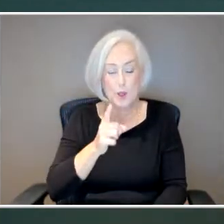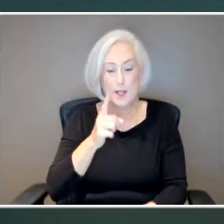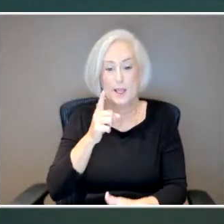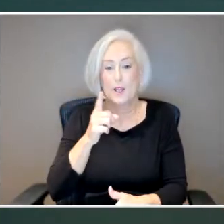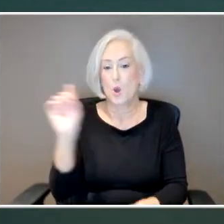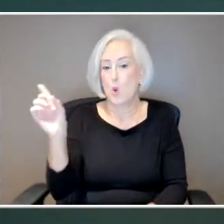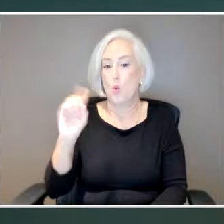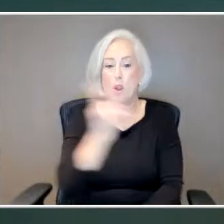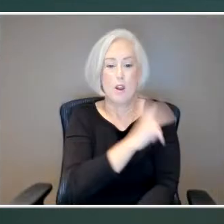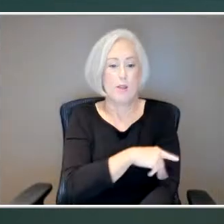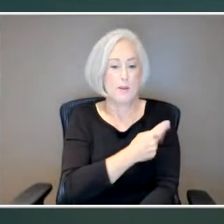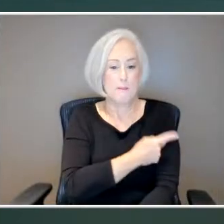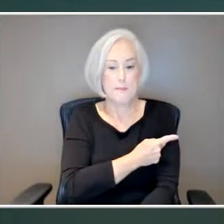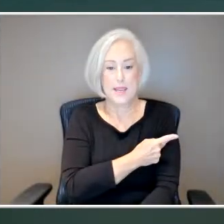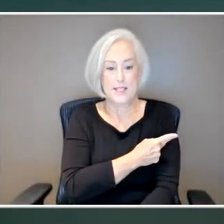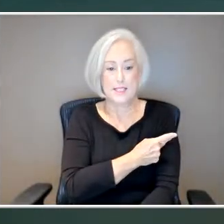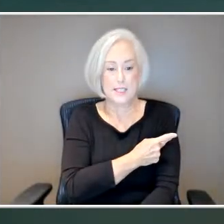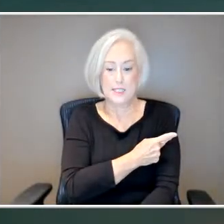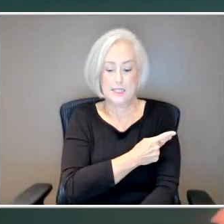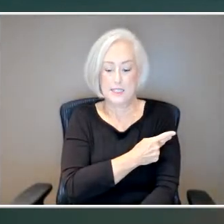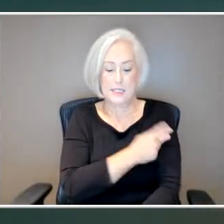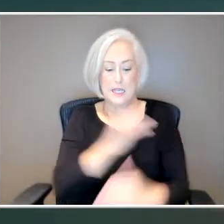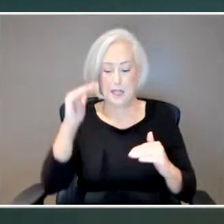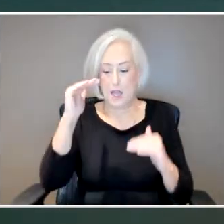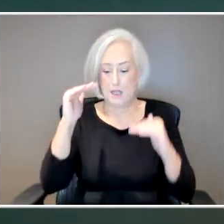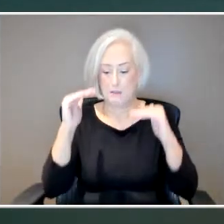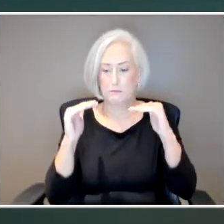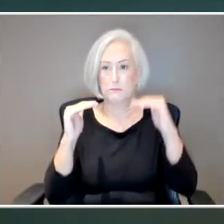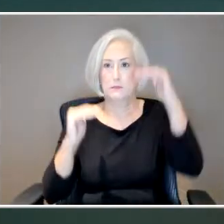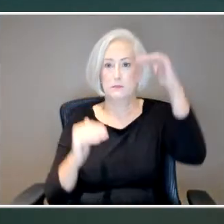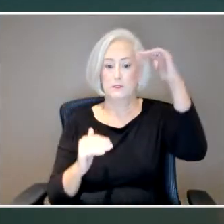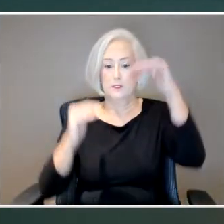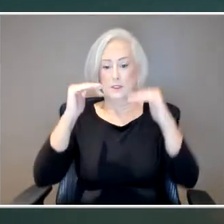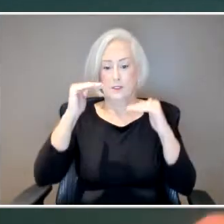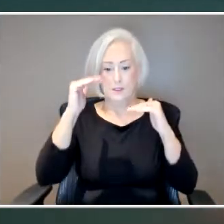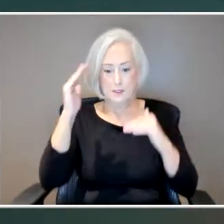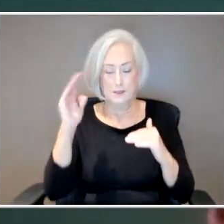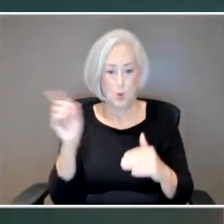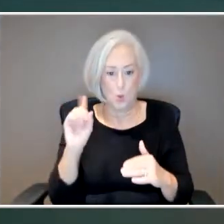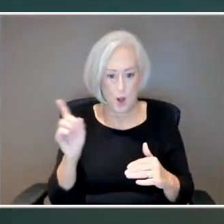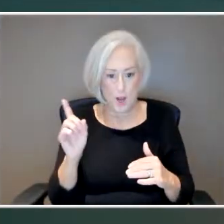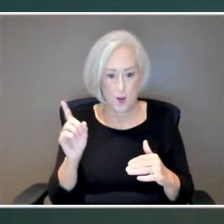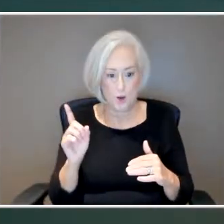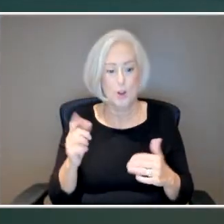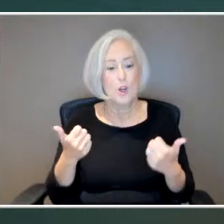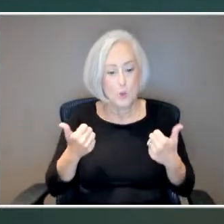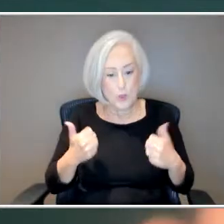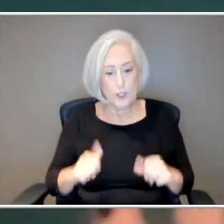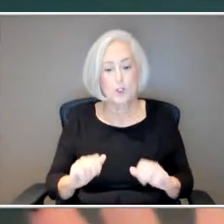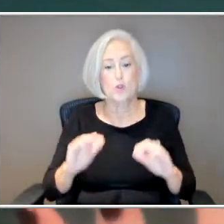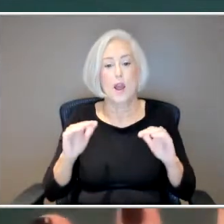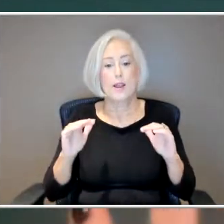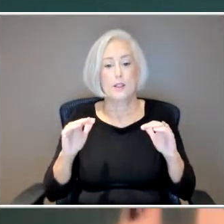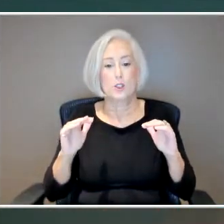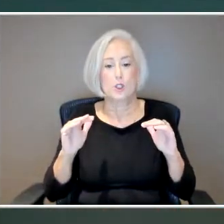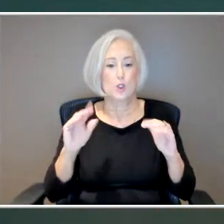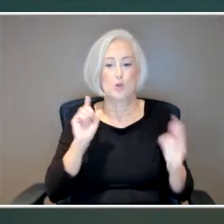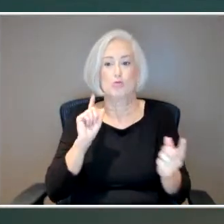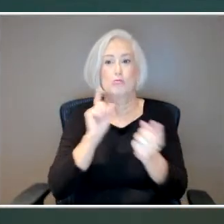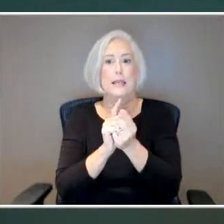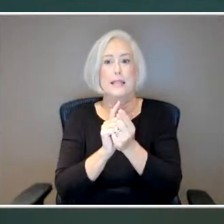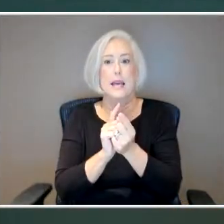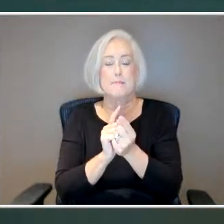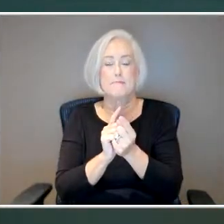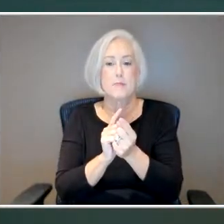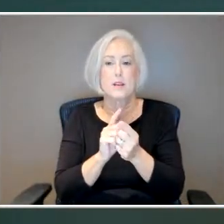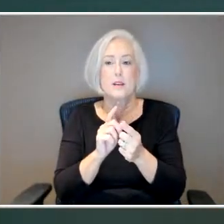our patients are meeting us. And we always say, we are meeting our patients often on one of the worst days of their life.